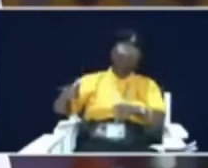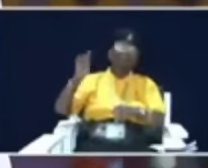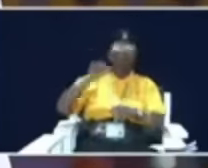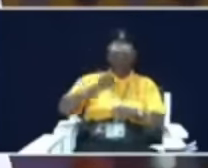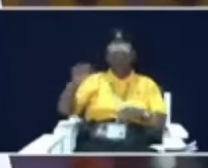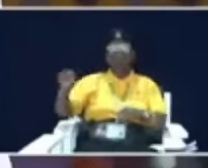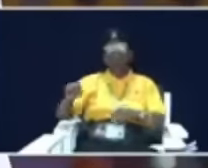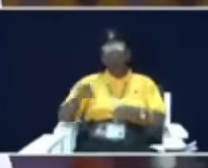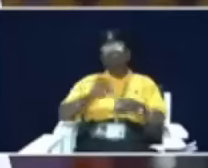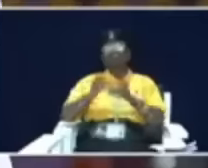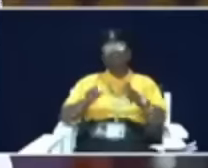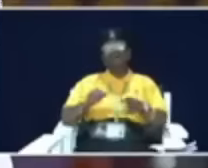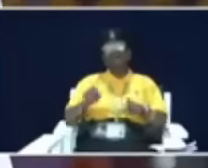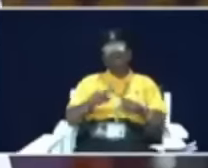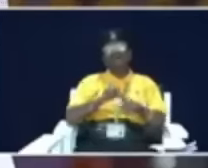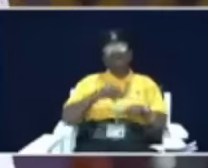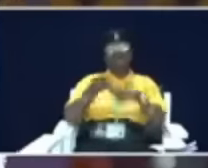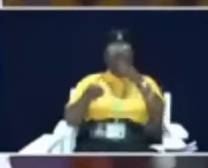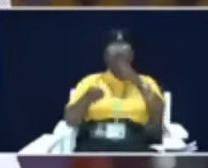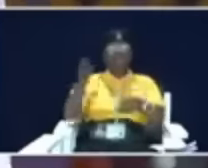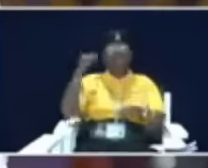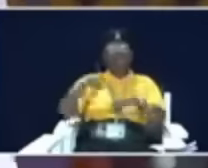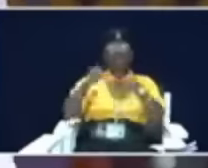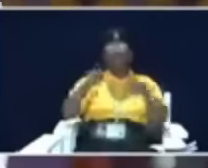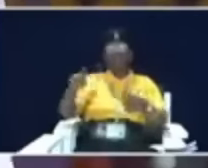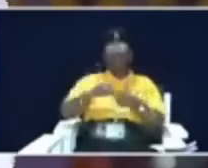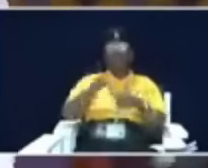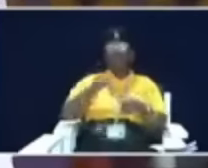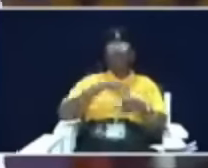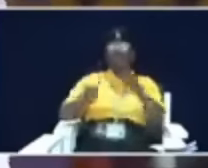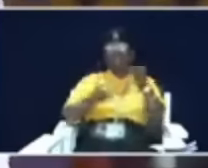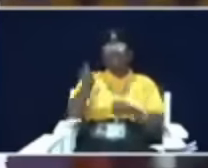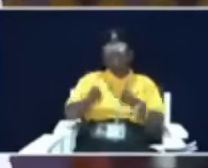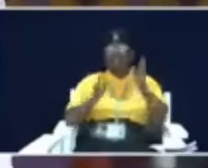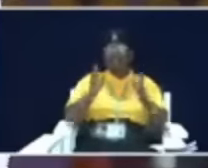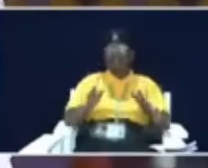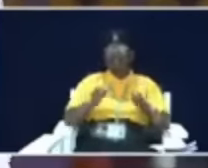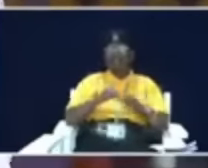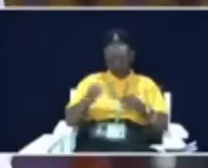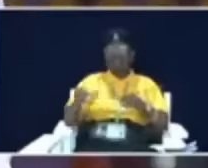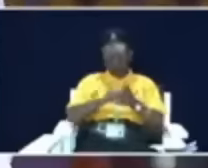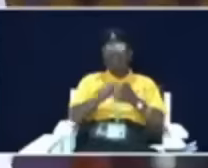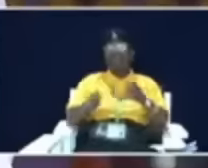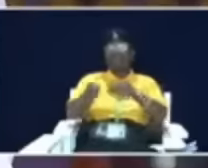and in those days, in the entire Redeemed Christian Church of God, there were 5 cars.